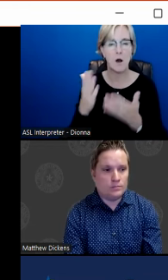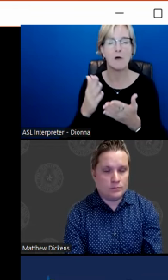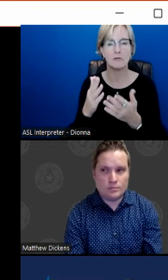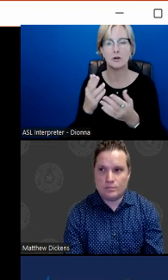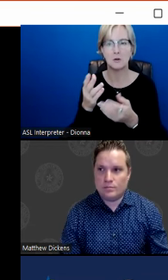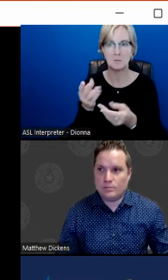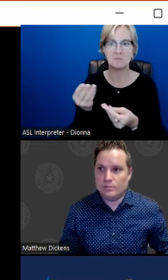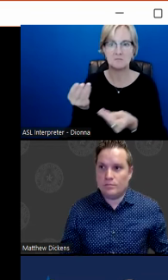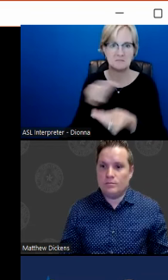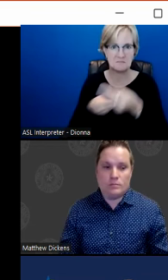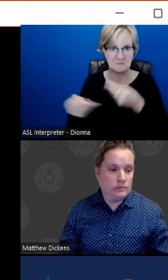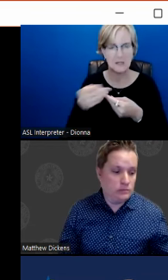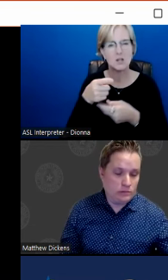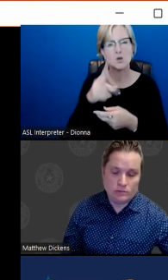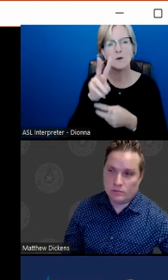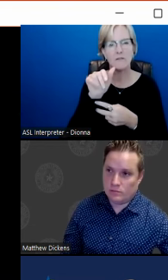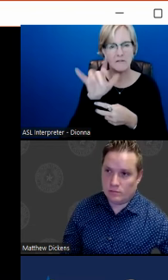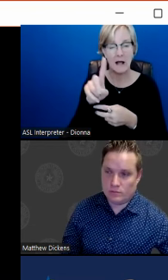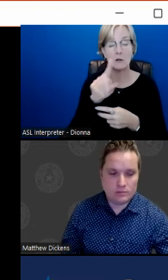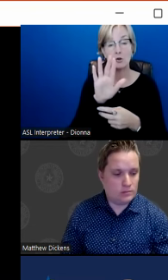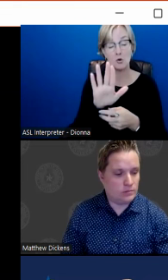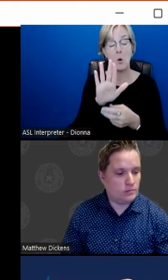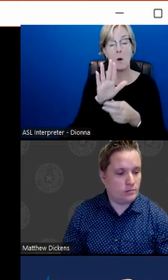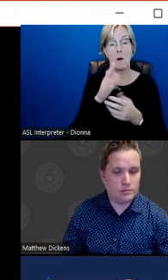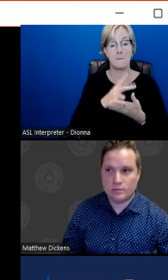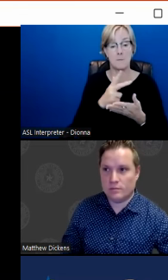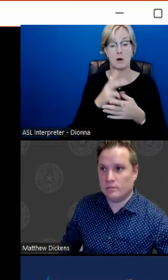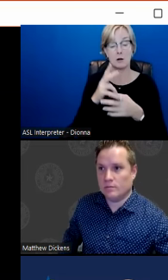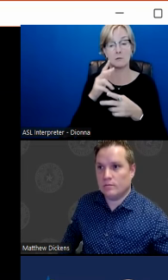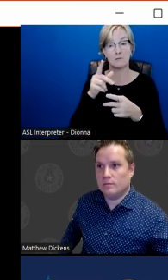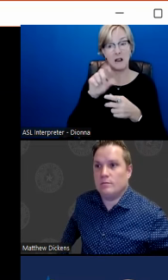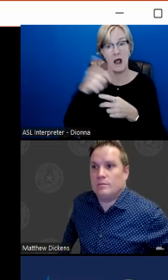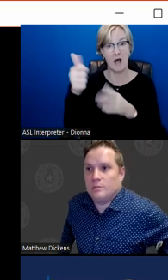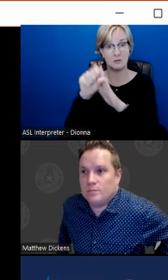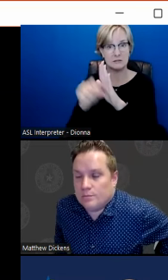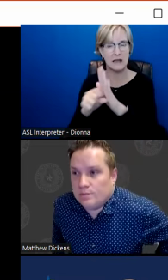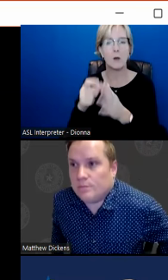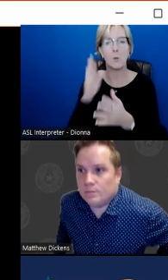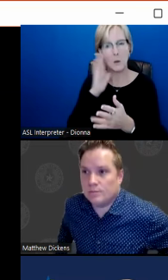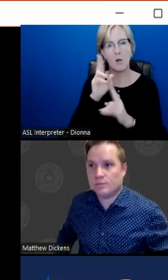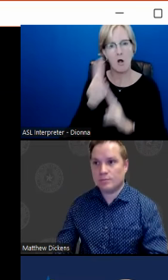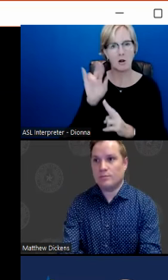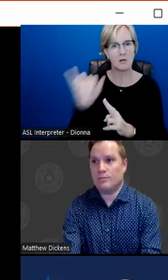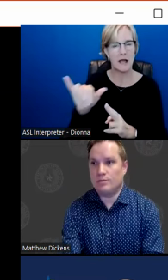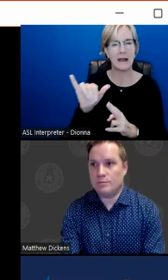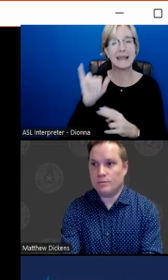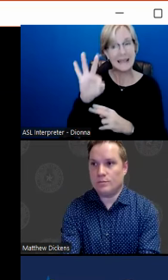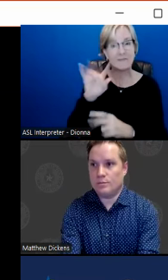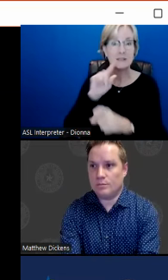reciprocity. So your valid disabled parking placard and plates will be honored, providing that that placard or plate is